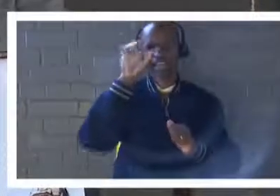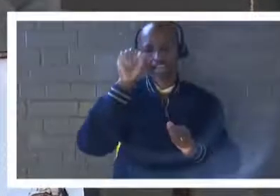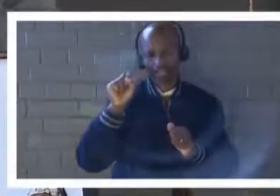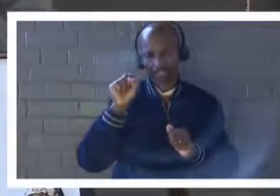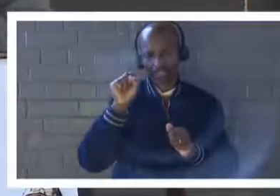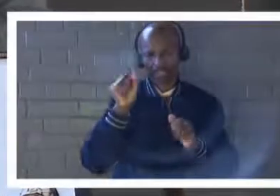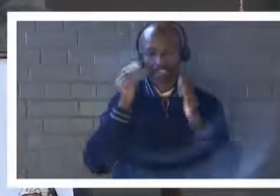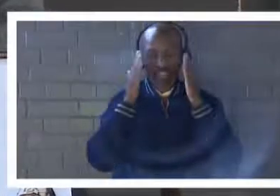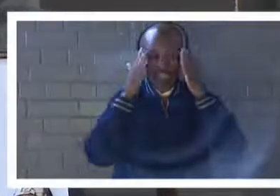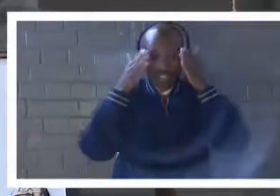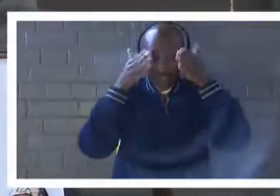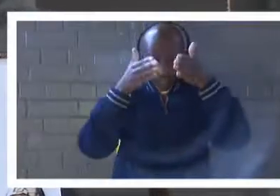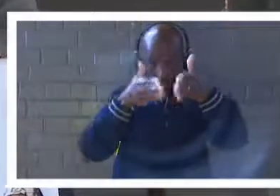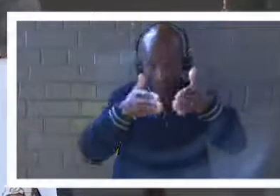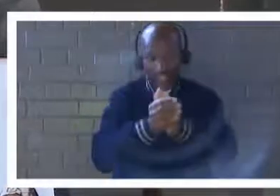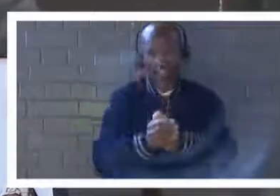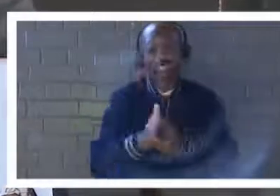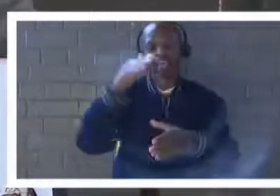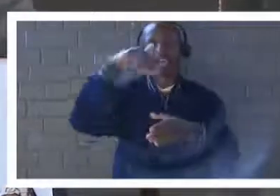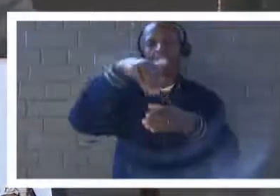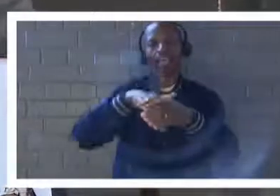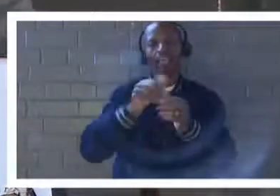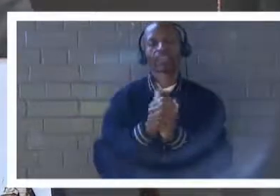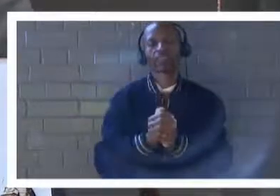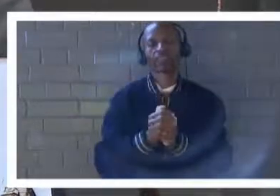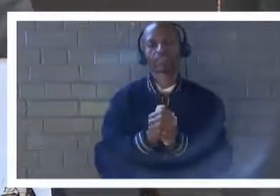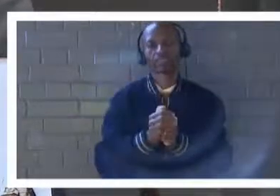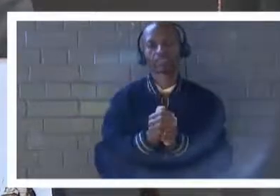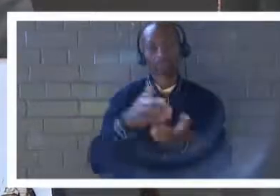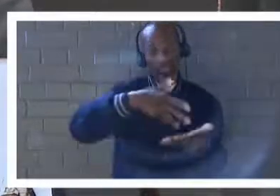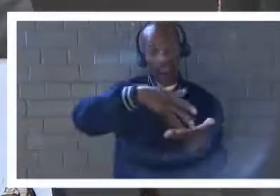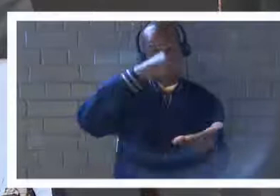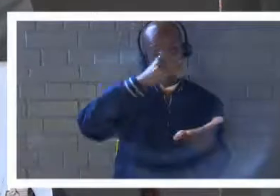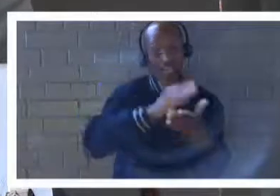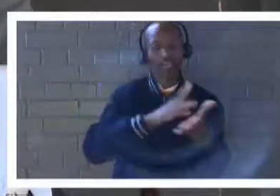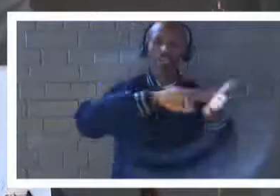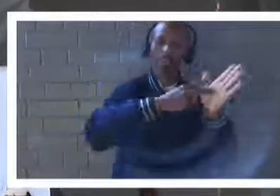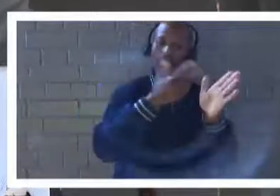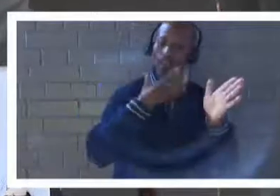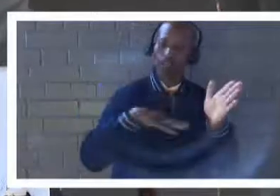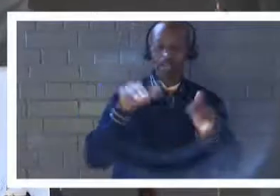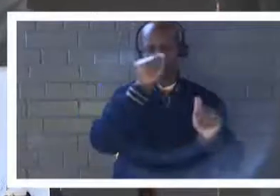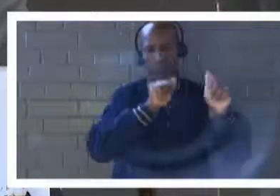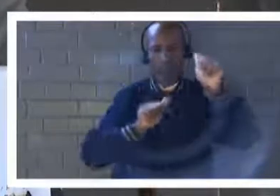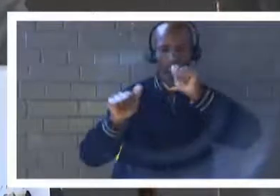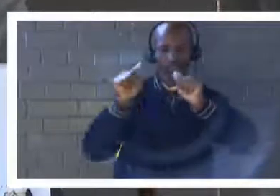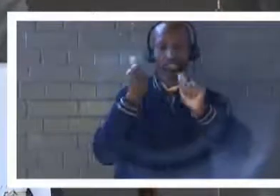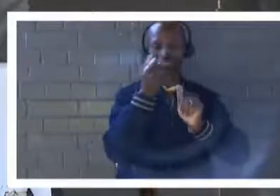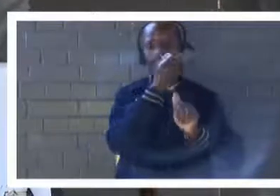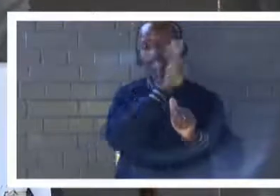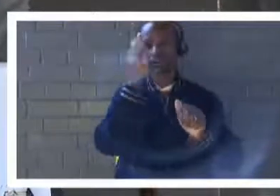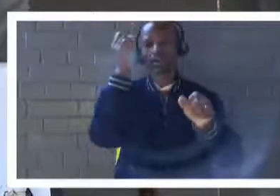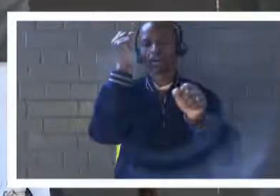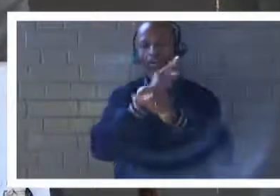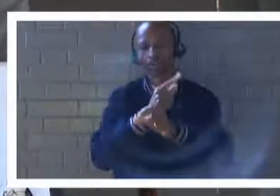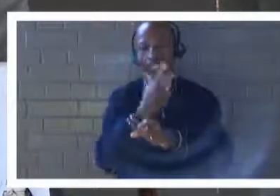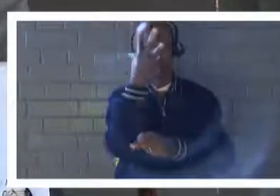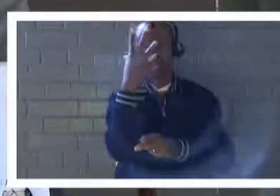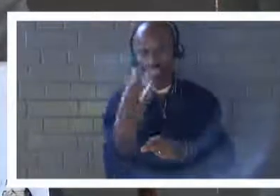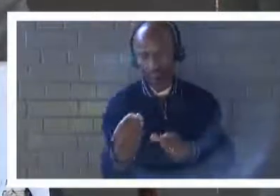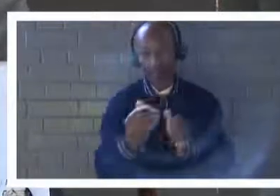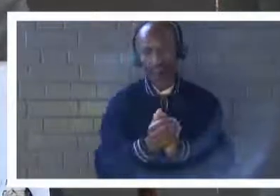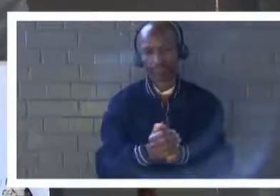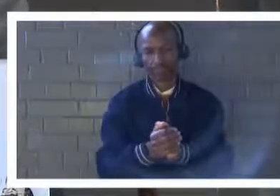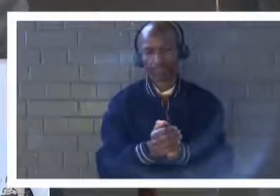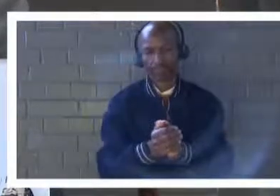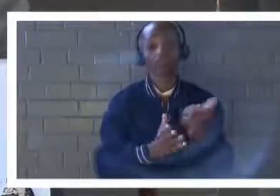focus intervention study, and its purpose is to assess whether Gauteng have the